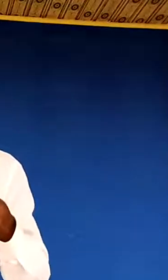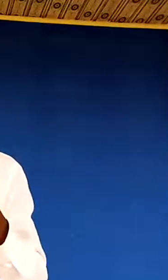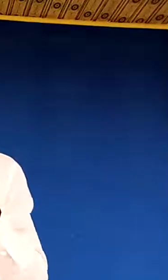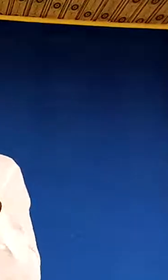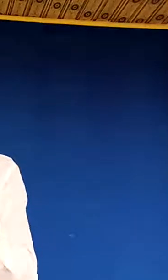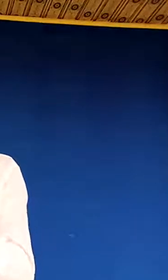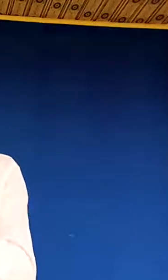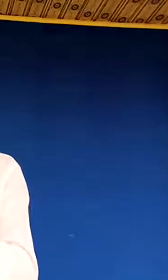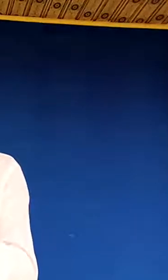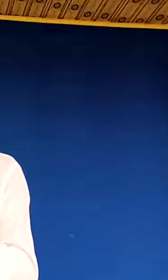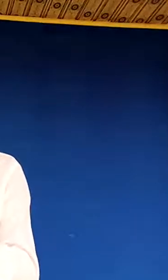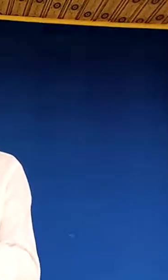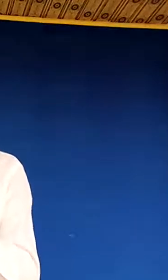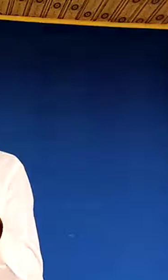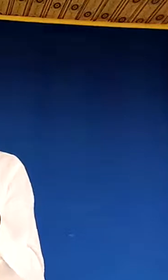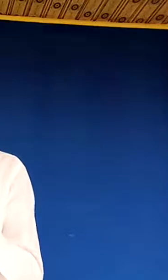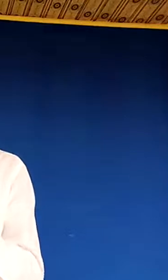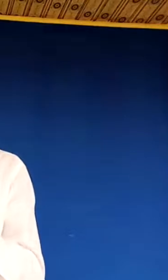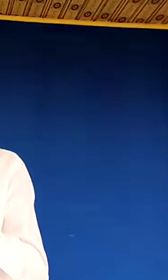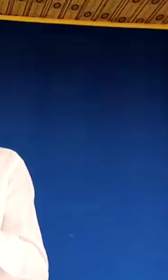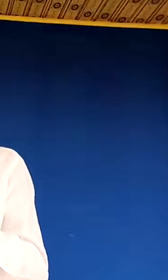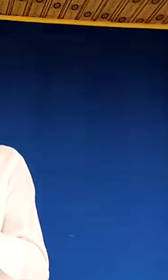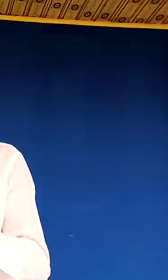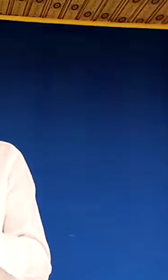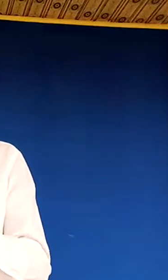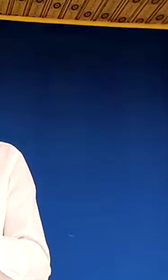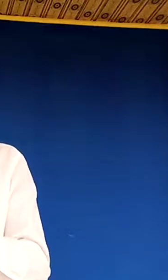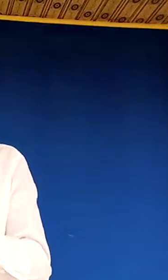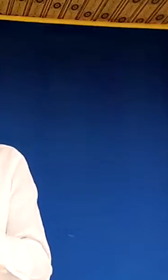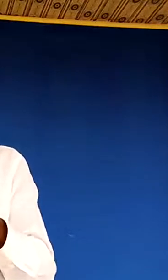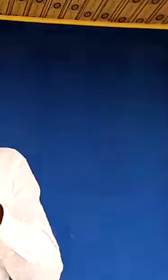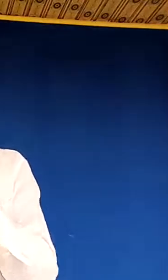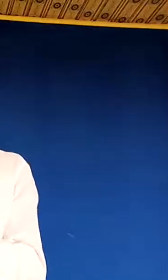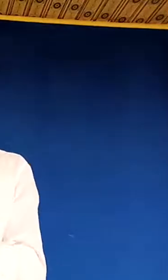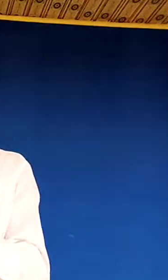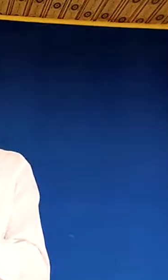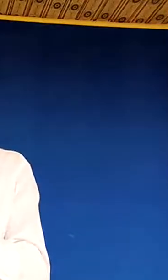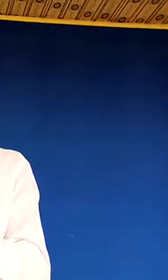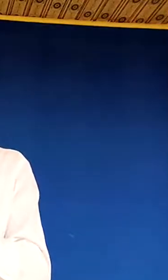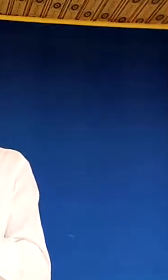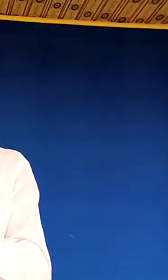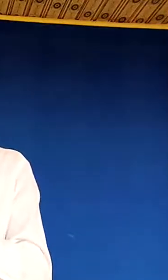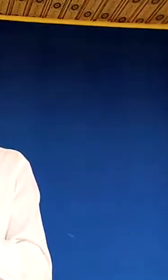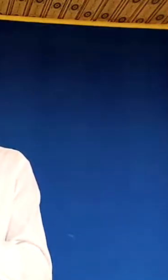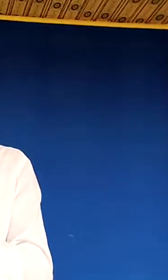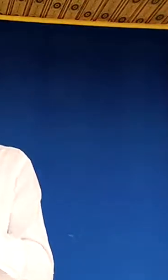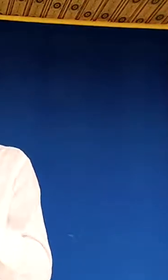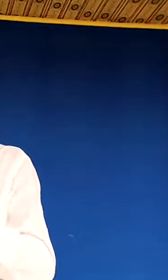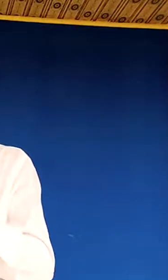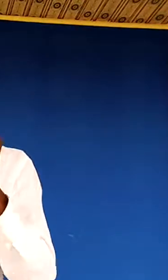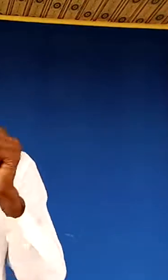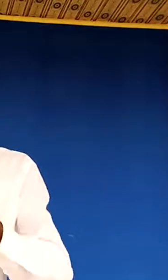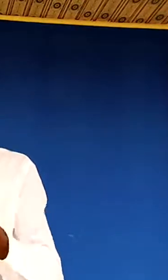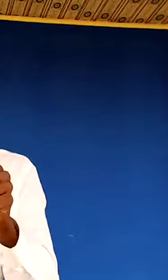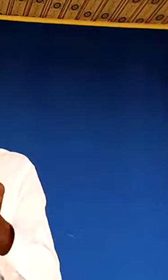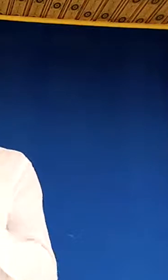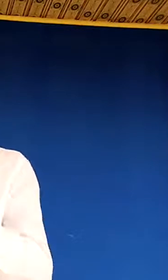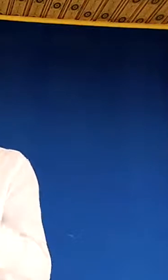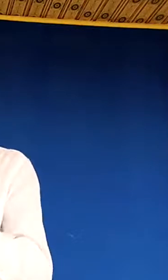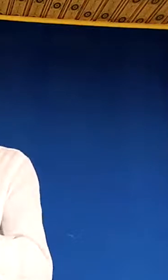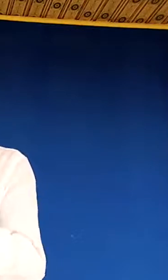passionate about women conceiving. She's passionate about couples bringing forth. She's passionate